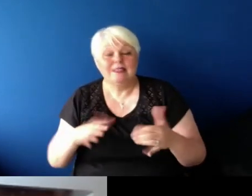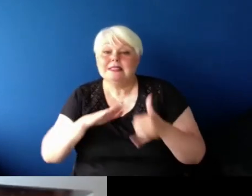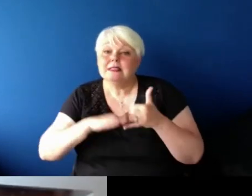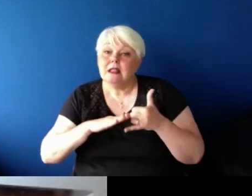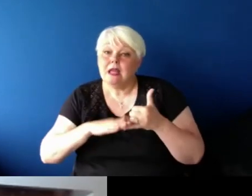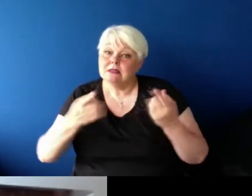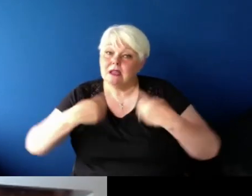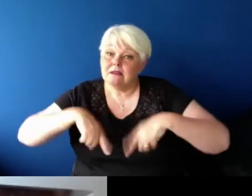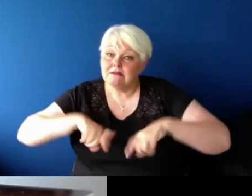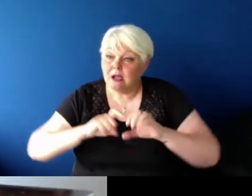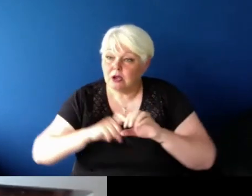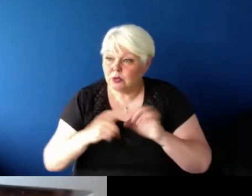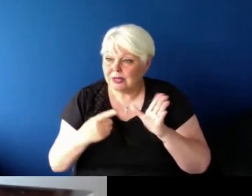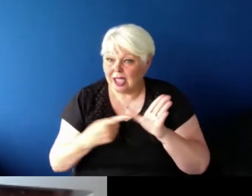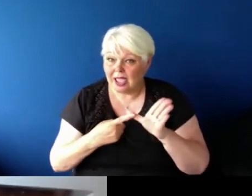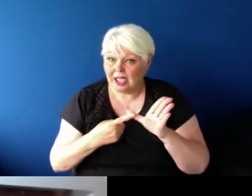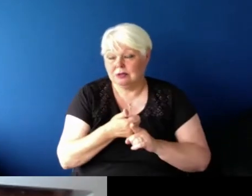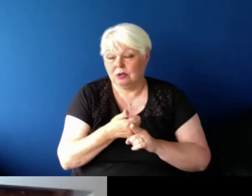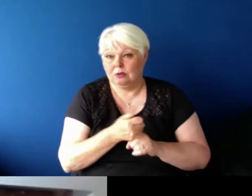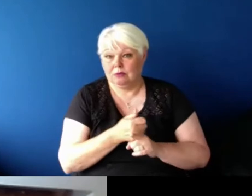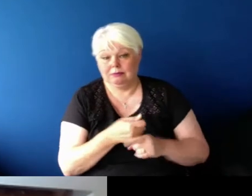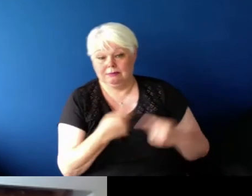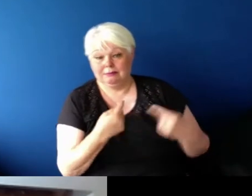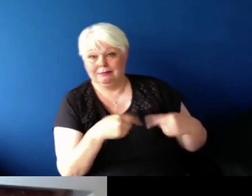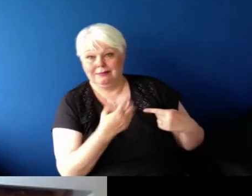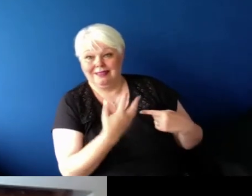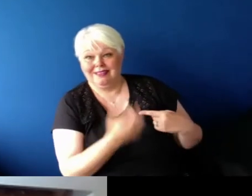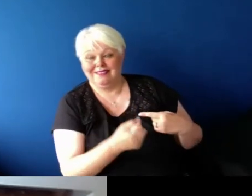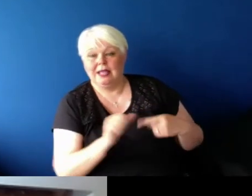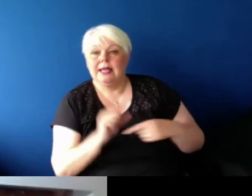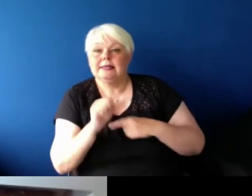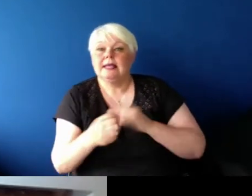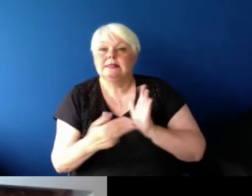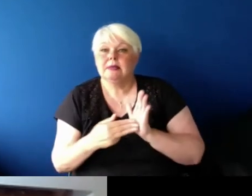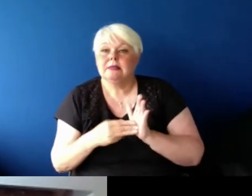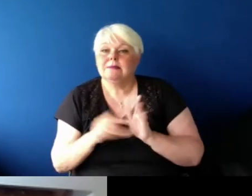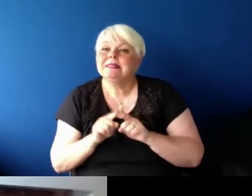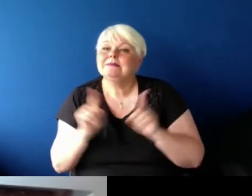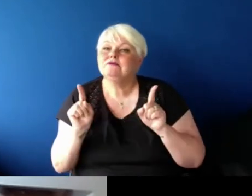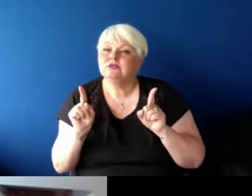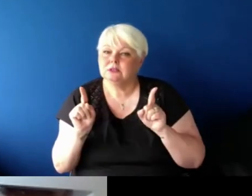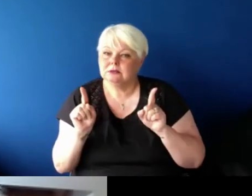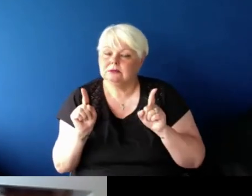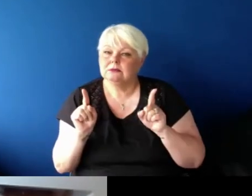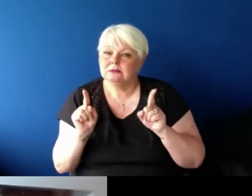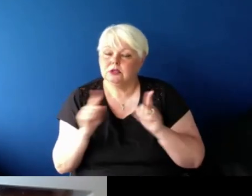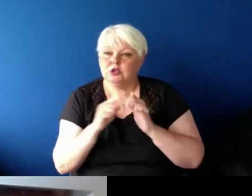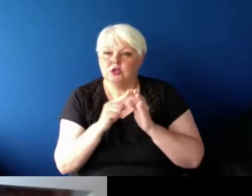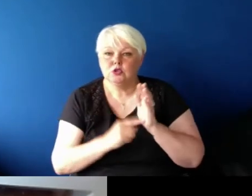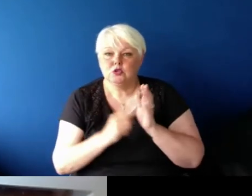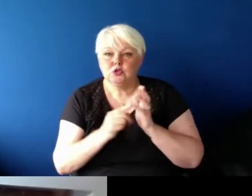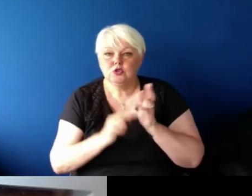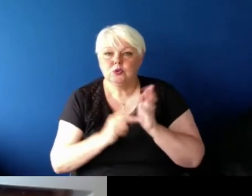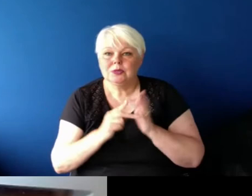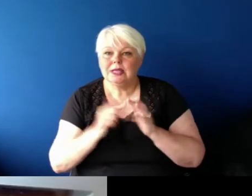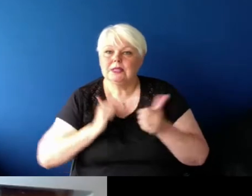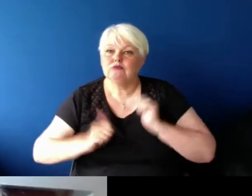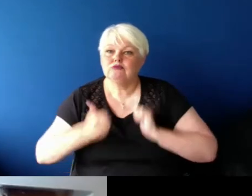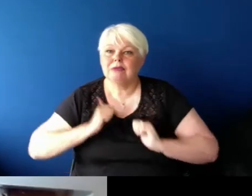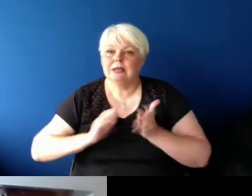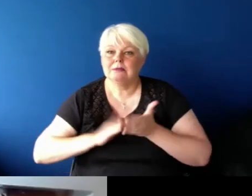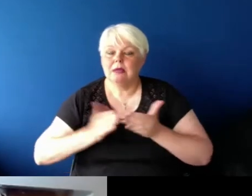our Q&As with our patrons for now. But next month, we're doing something slightly different. June is Pride Month,